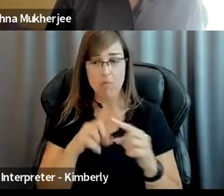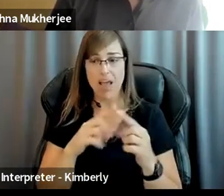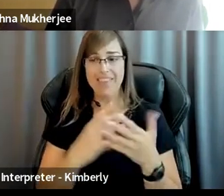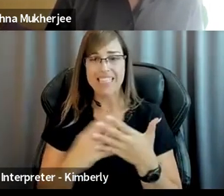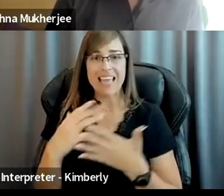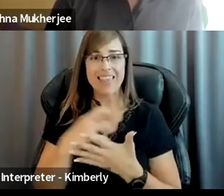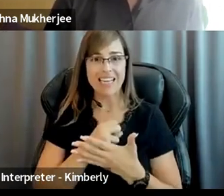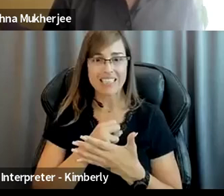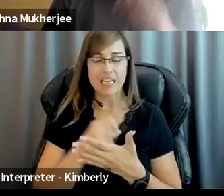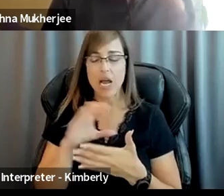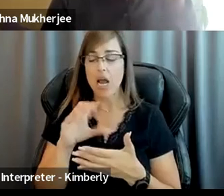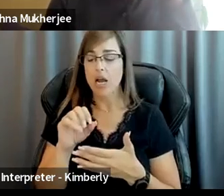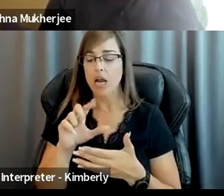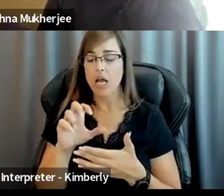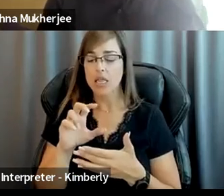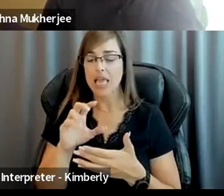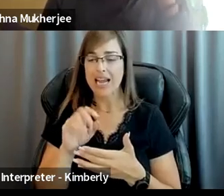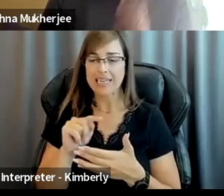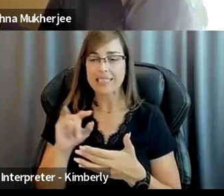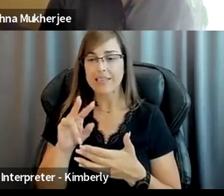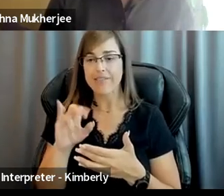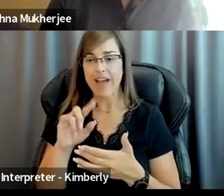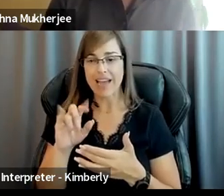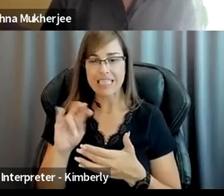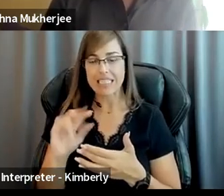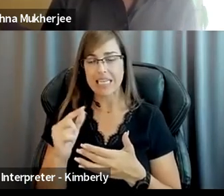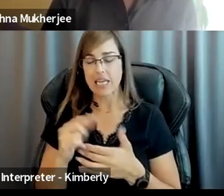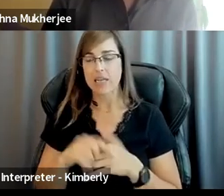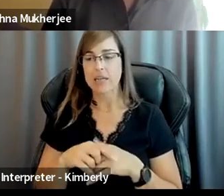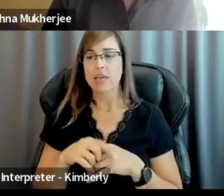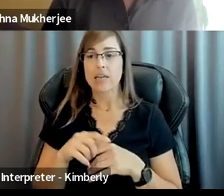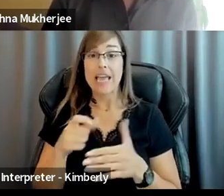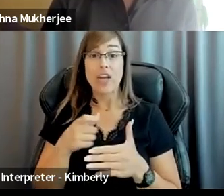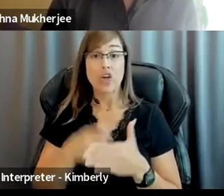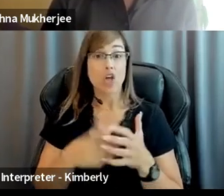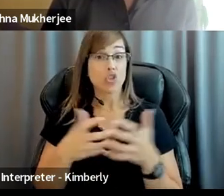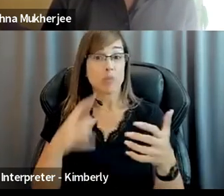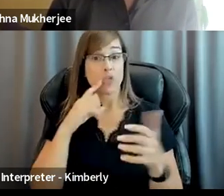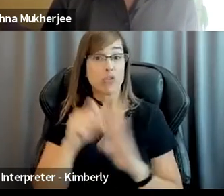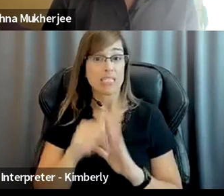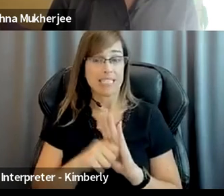collectivizing. There's this rhetoric of collectivizing of this costs too much for the